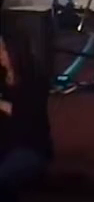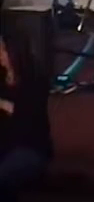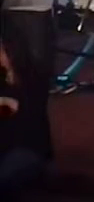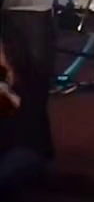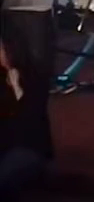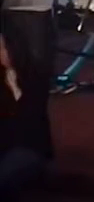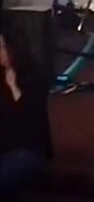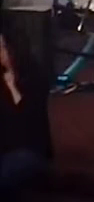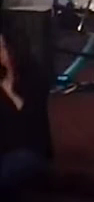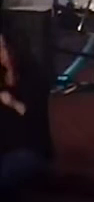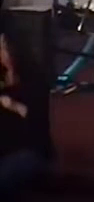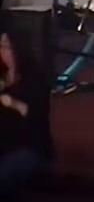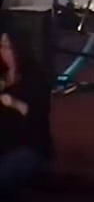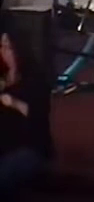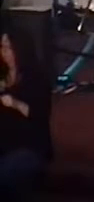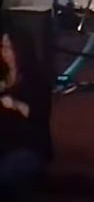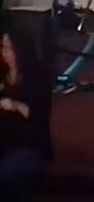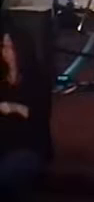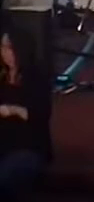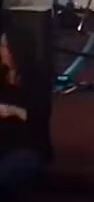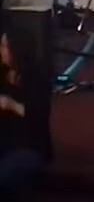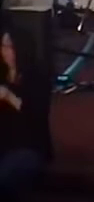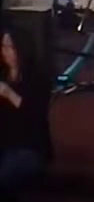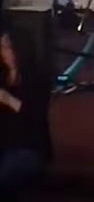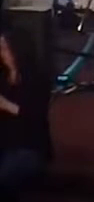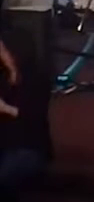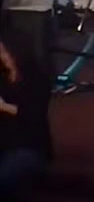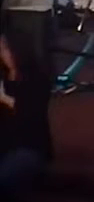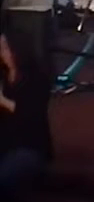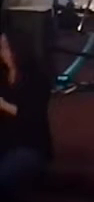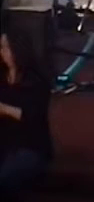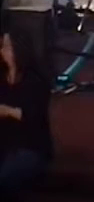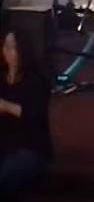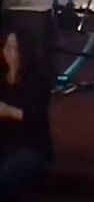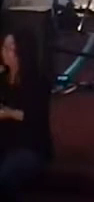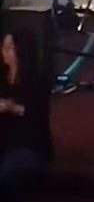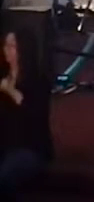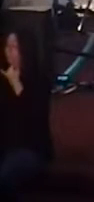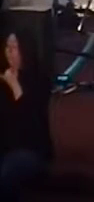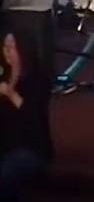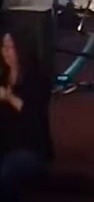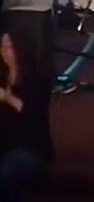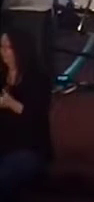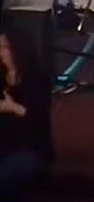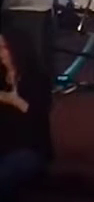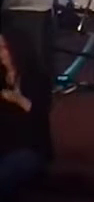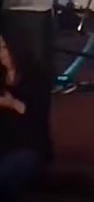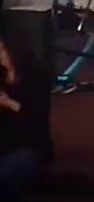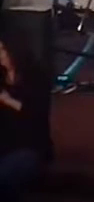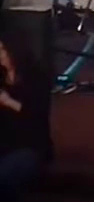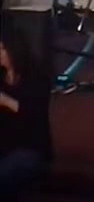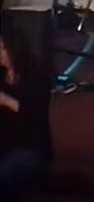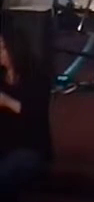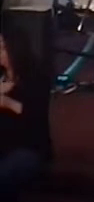am an imperfect husband. I make a lot of mistakes. I have a lot of shortcomings, a lot of failures.